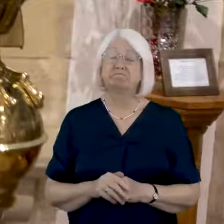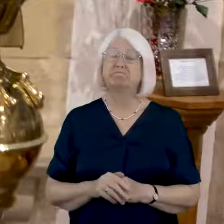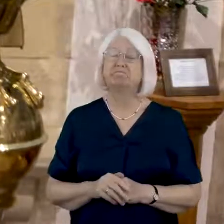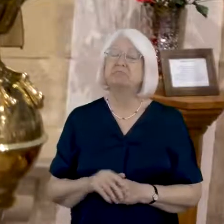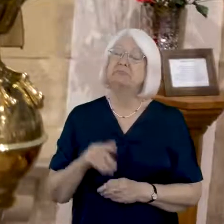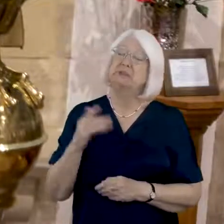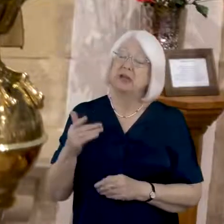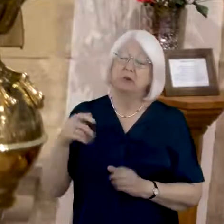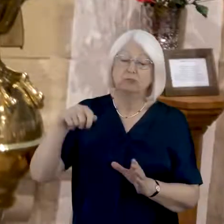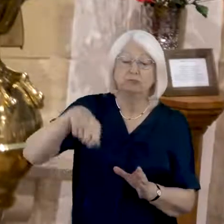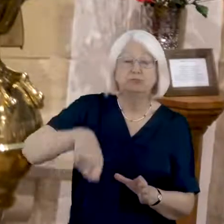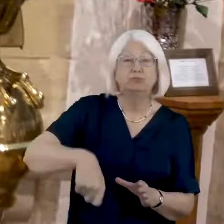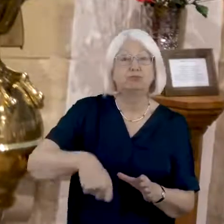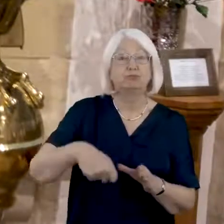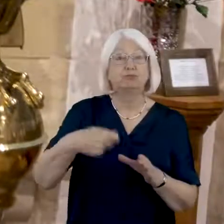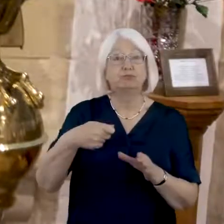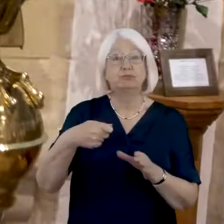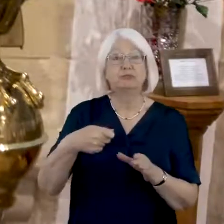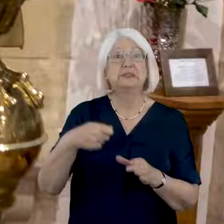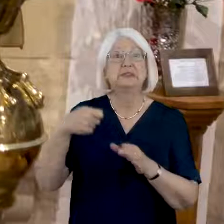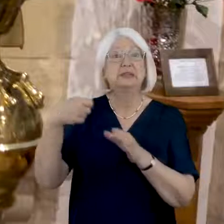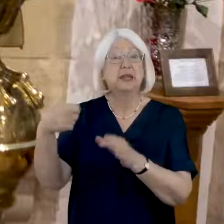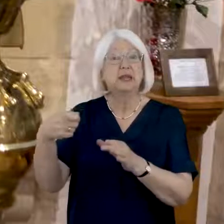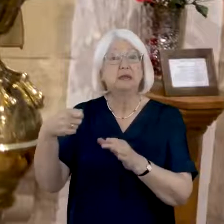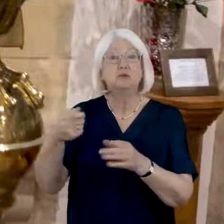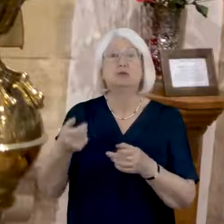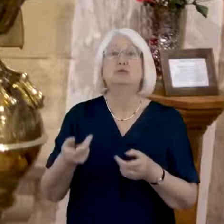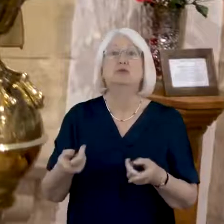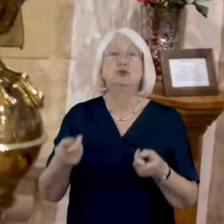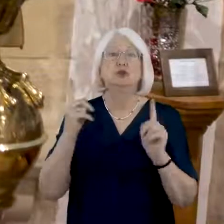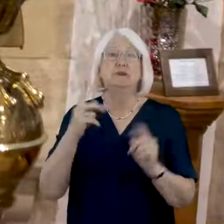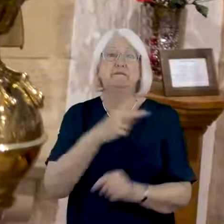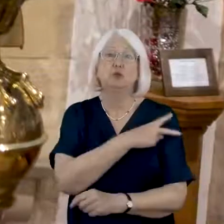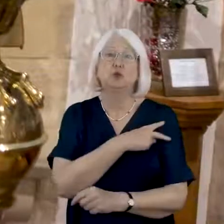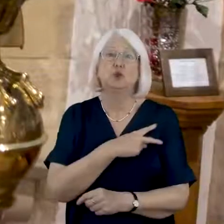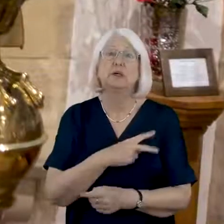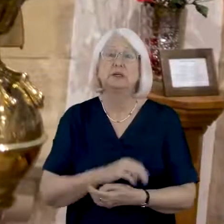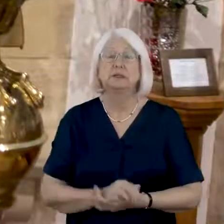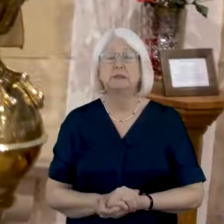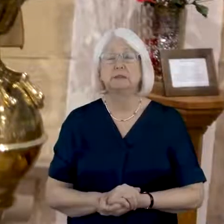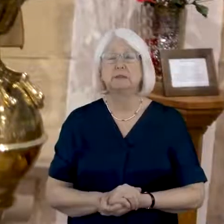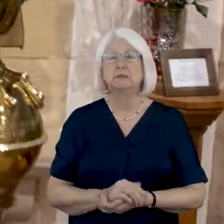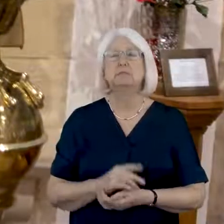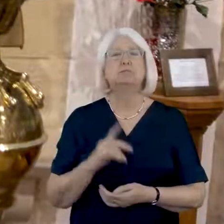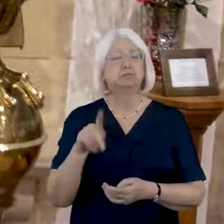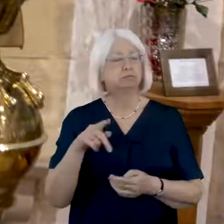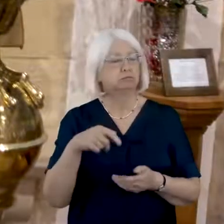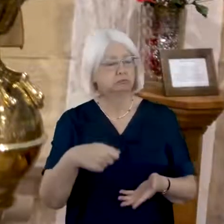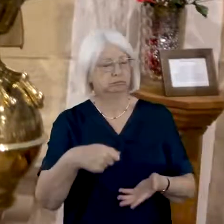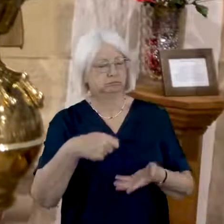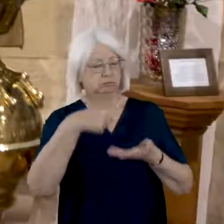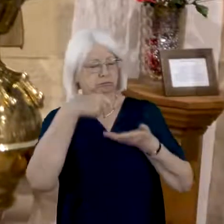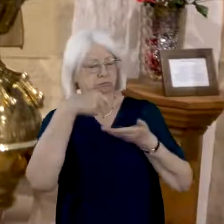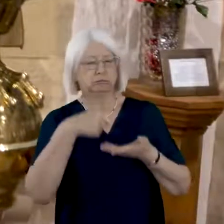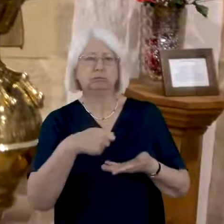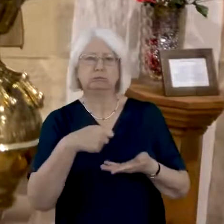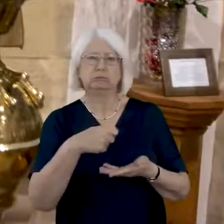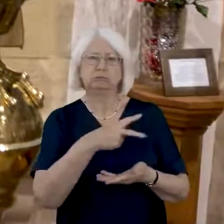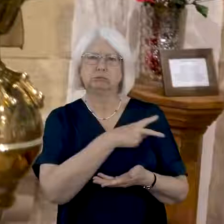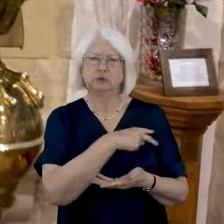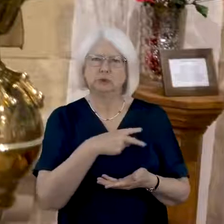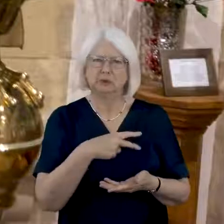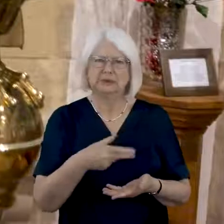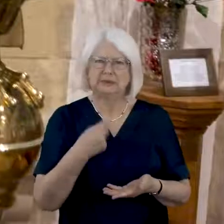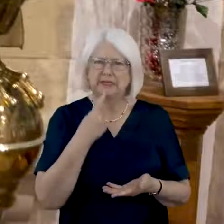and take it to the chief steward." So they took it. When the steward tasted the water that had